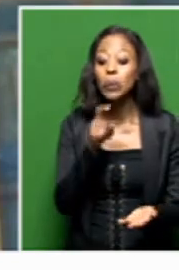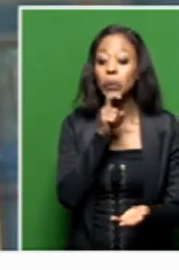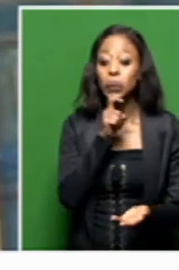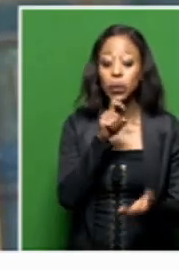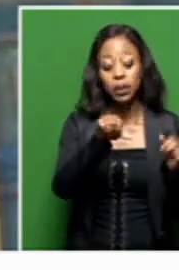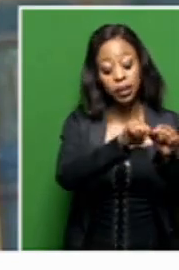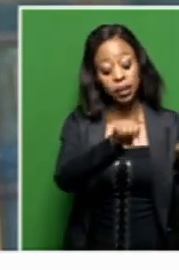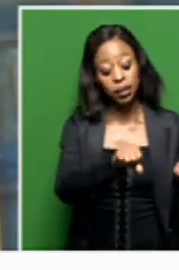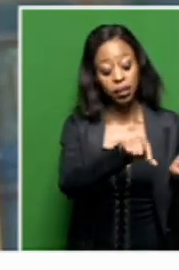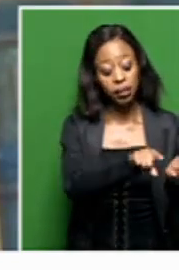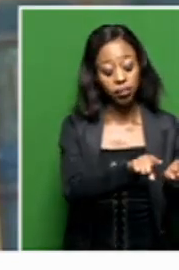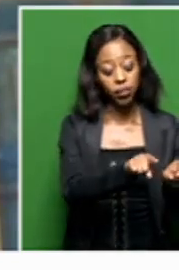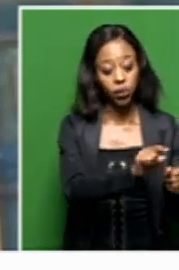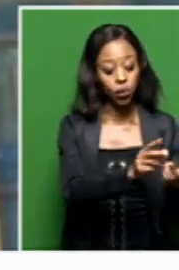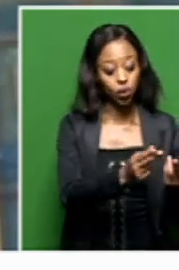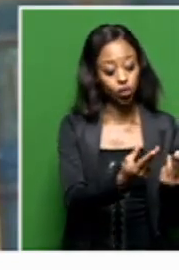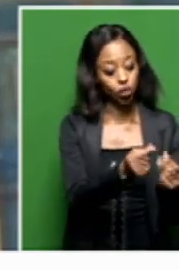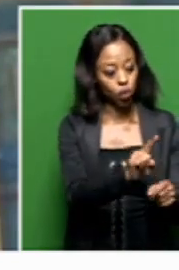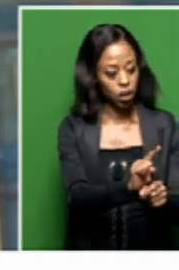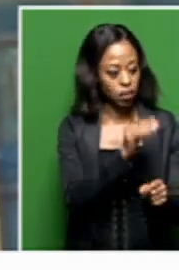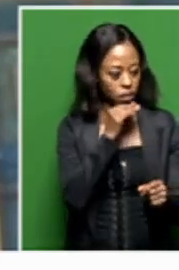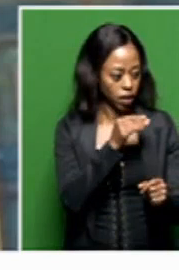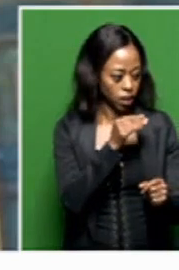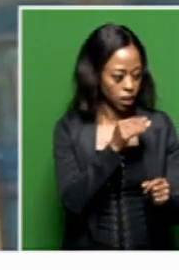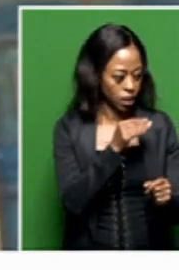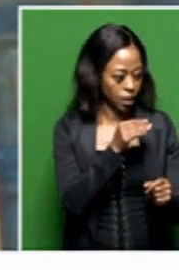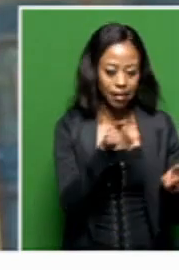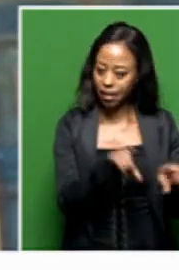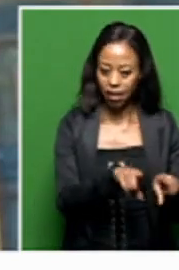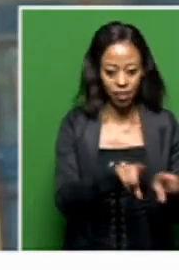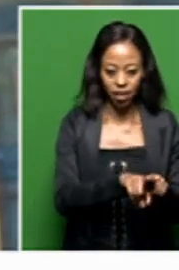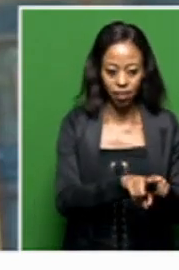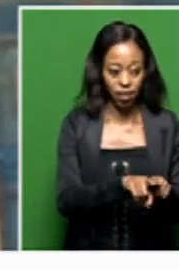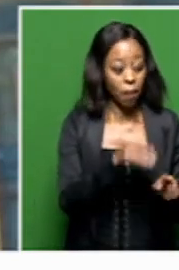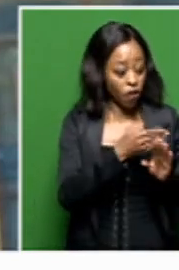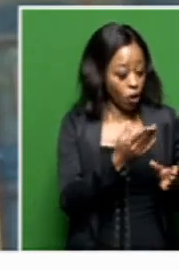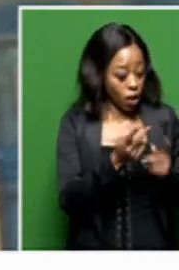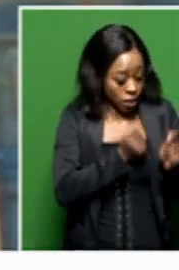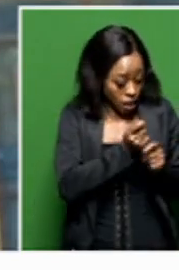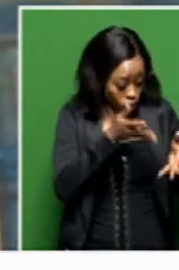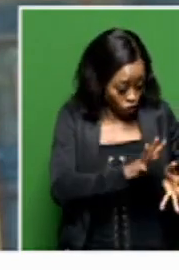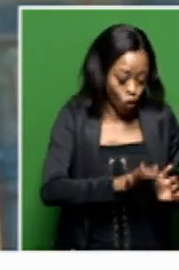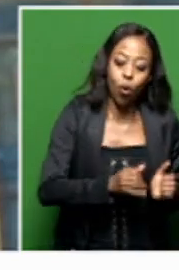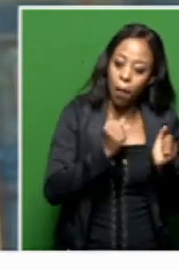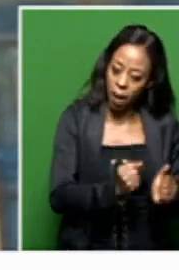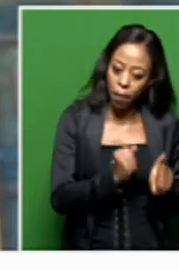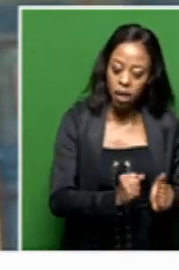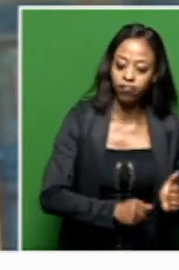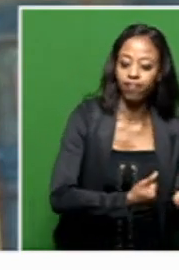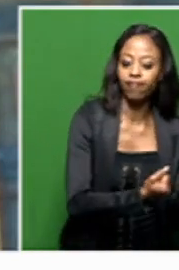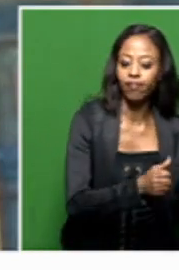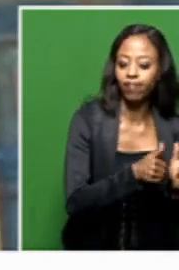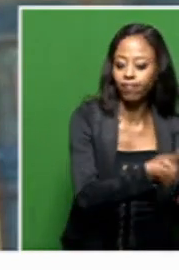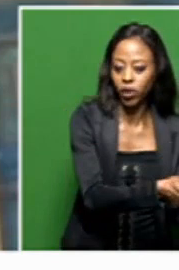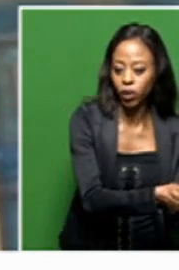what the system is programmed to do is to boost with the same vaccine that you got before. So if you had a Pfizer before, then from